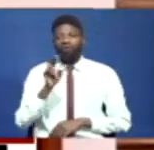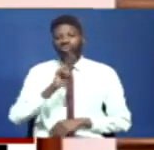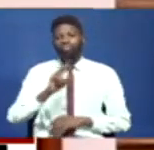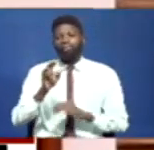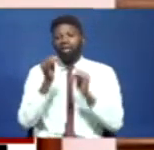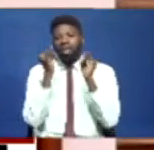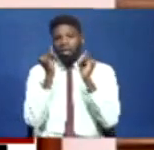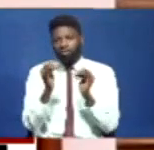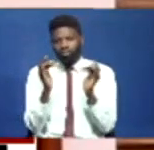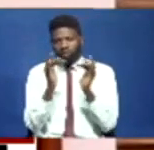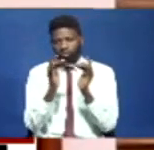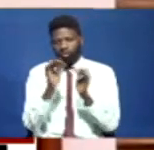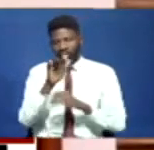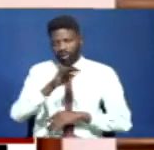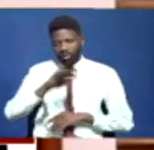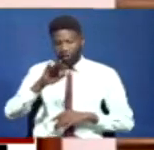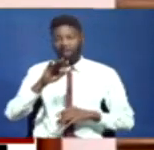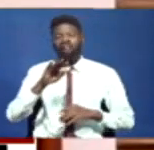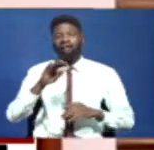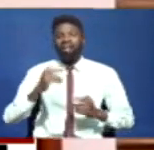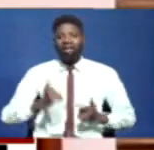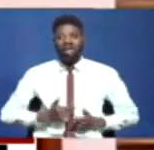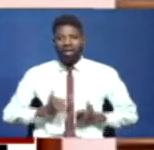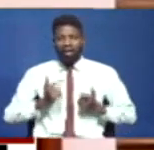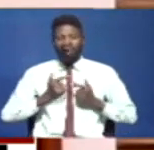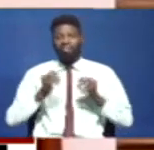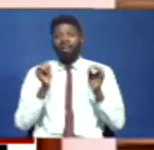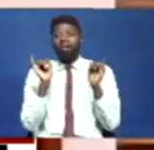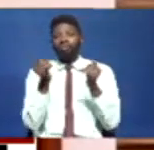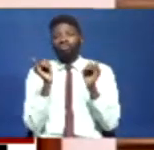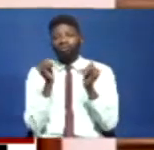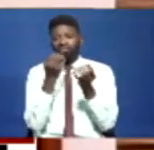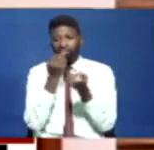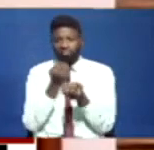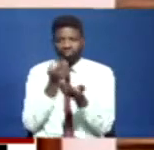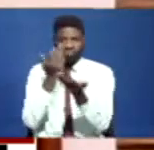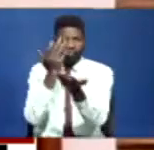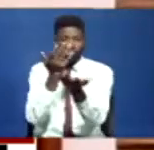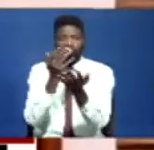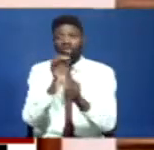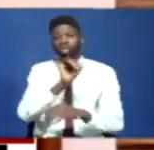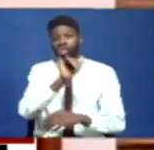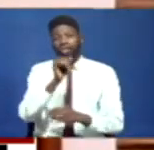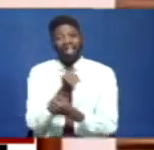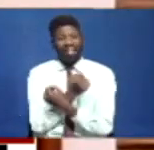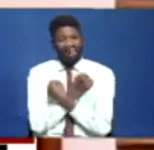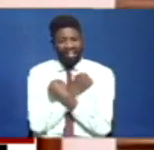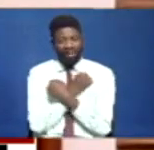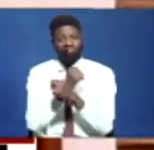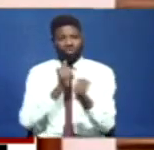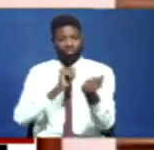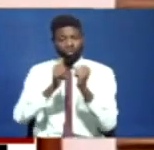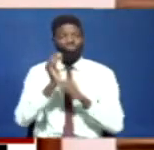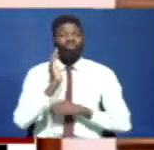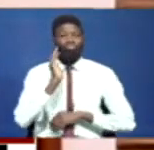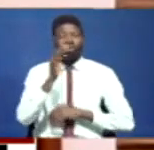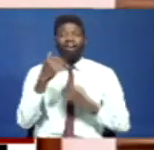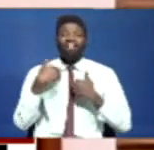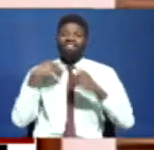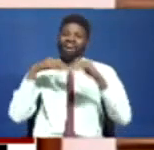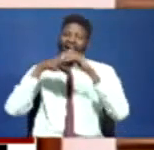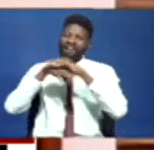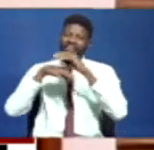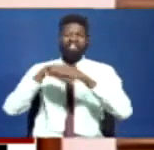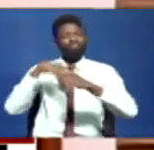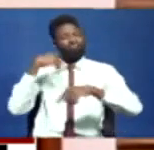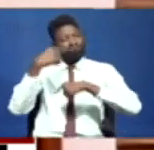broadcast. Therefore, those who love sports will have unlimited access to either watch or listen to